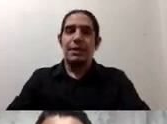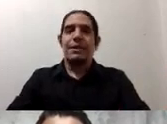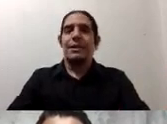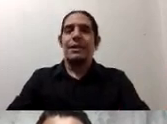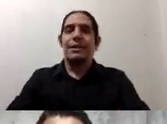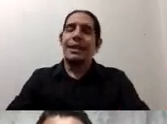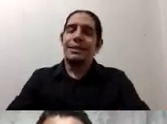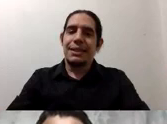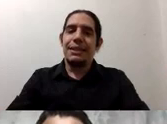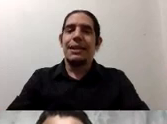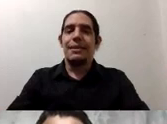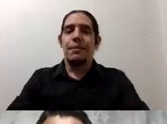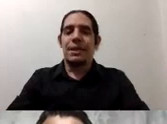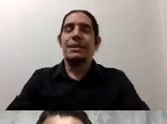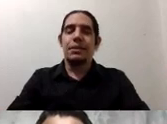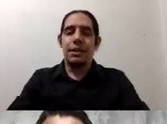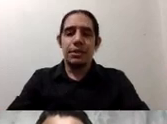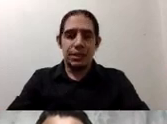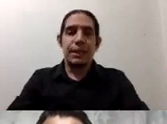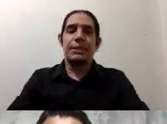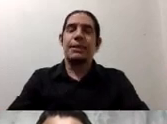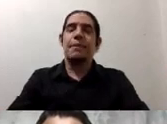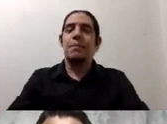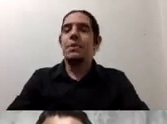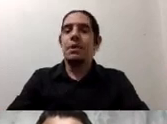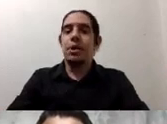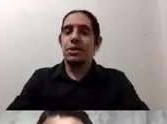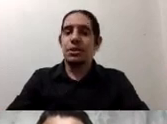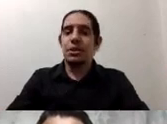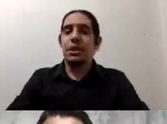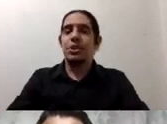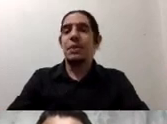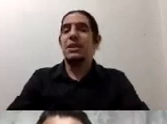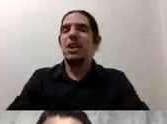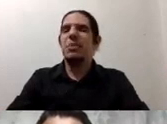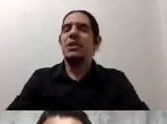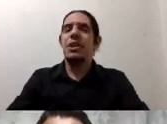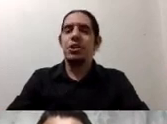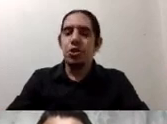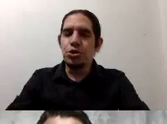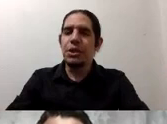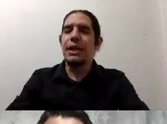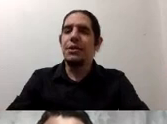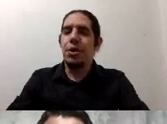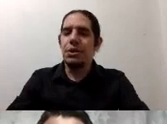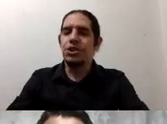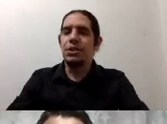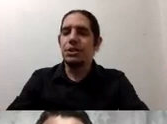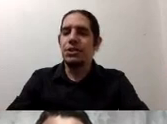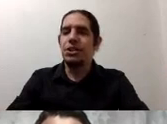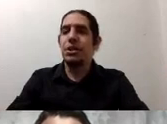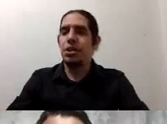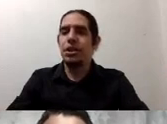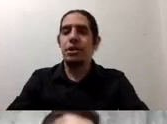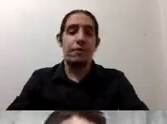Carroll, they state that he states that non-standard English might not be usually acknowledged